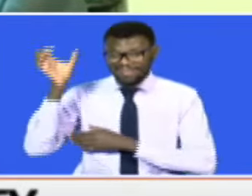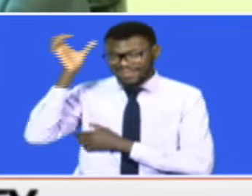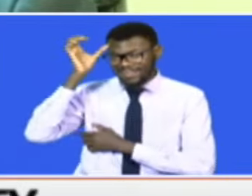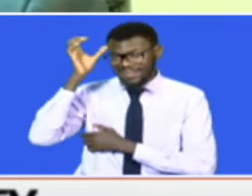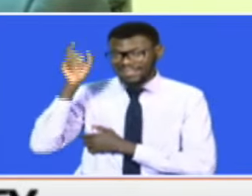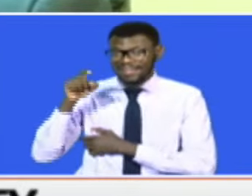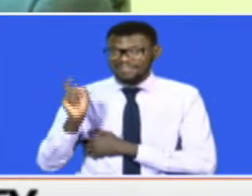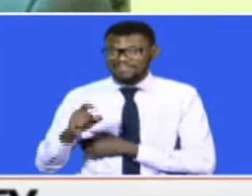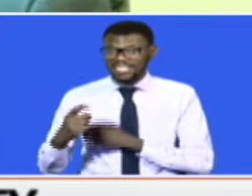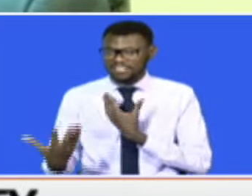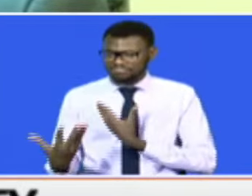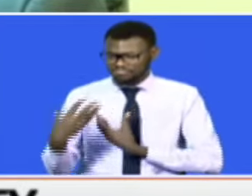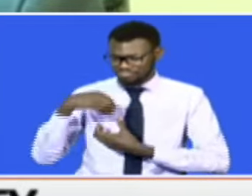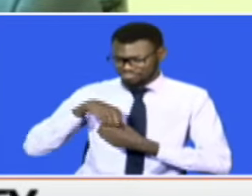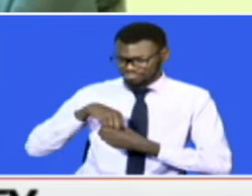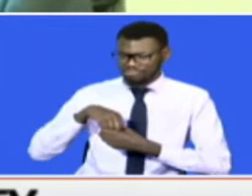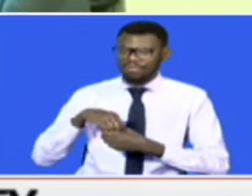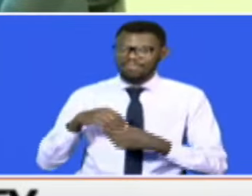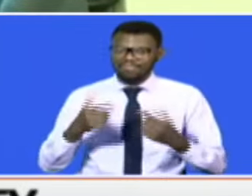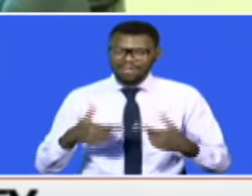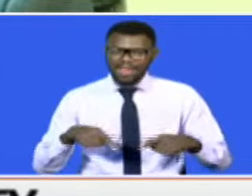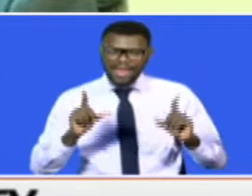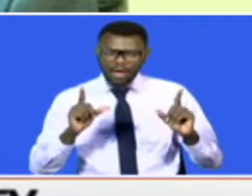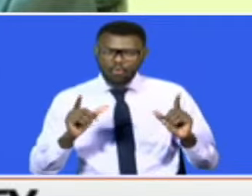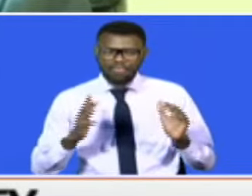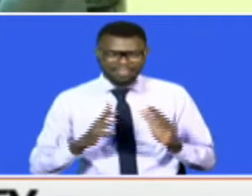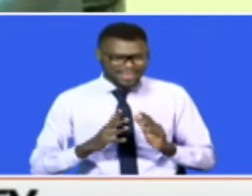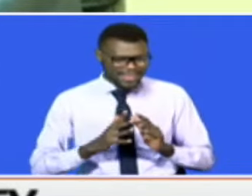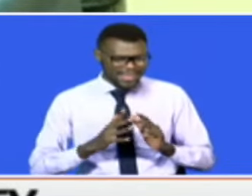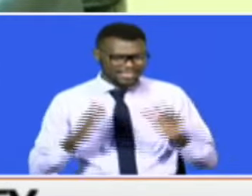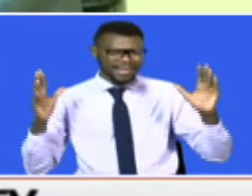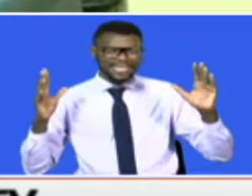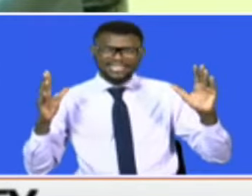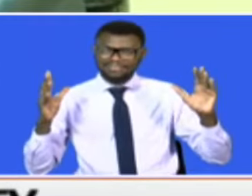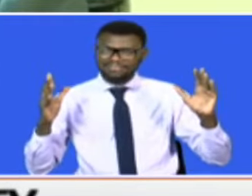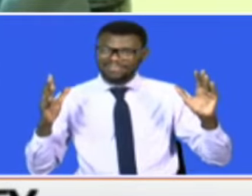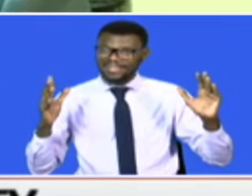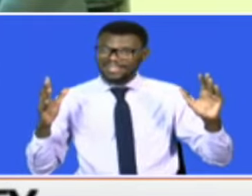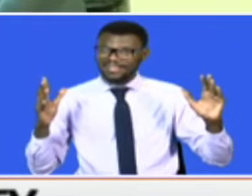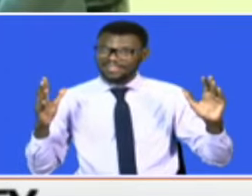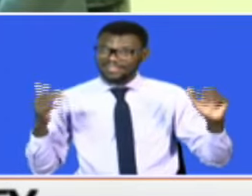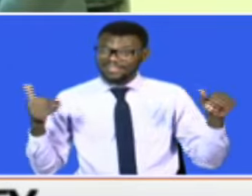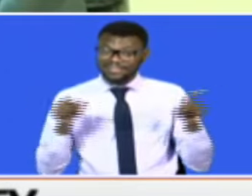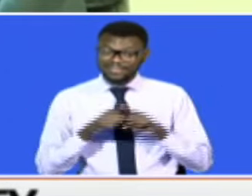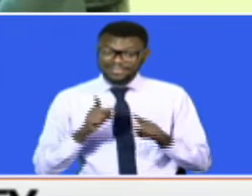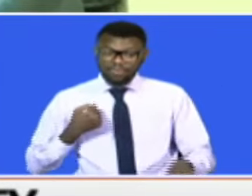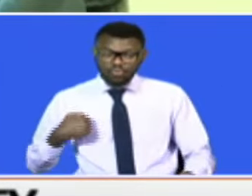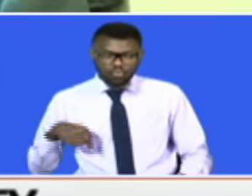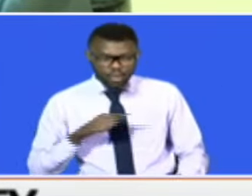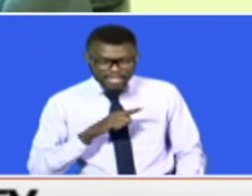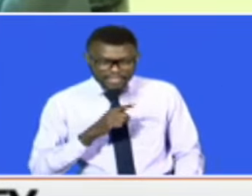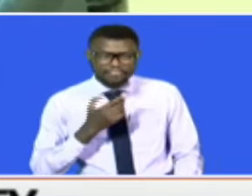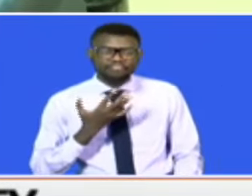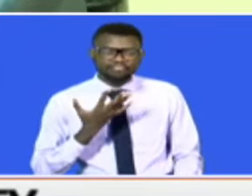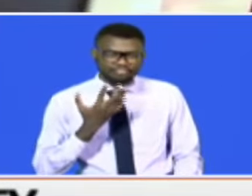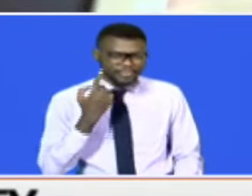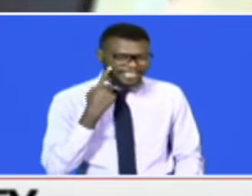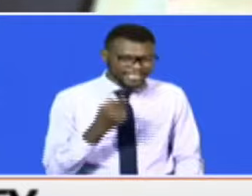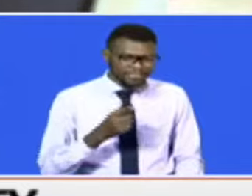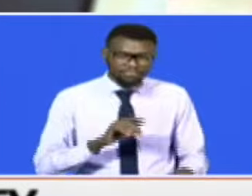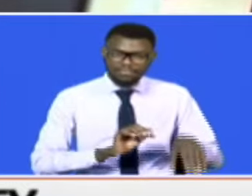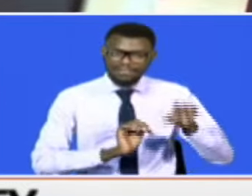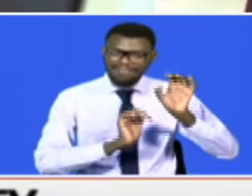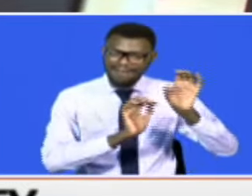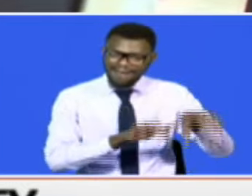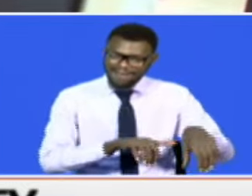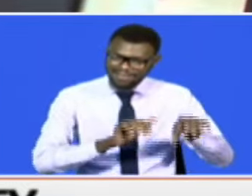its expansion and the extent to which they will allow Eldoret to expand, and so that we are able to allow agriculture to thrive. Yes,